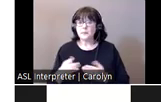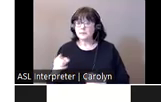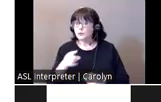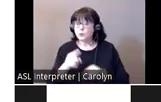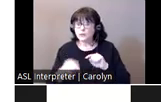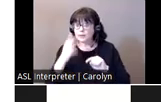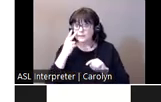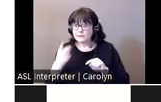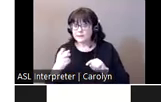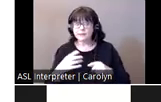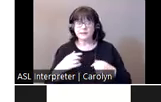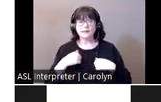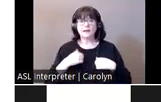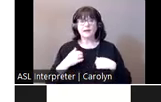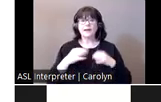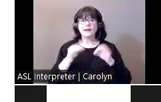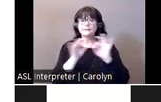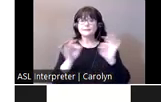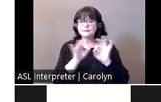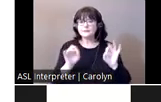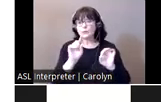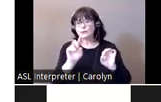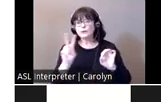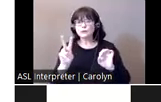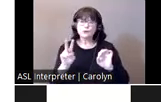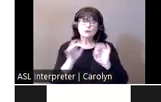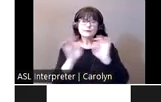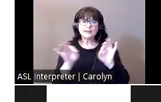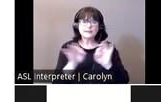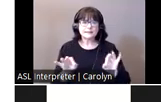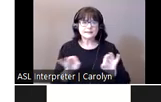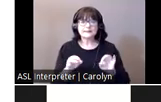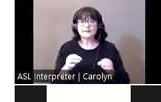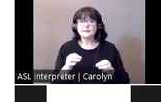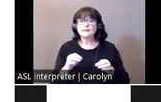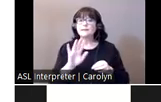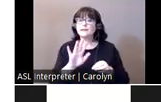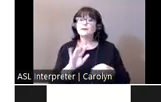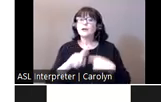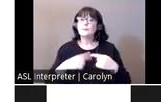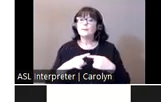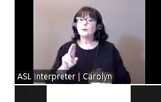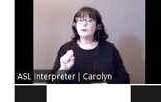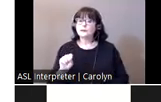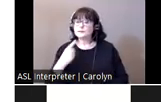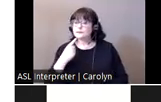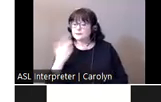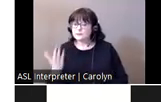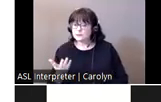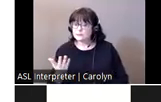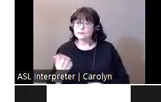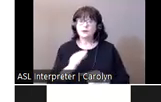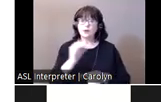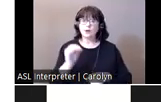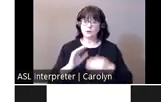my one or two sentence description from their about page is as follows. as Ontario's